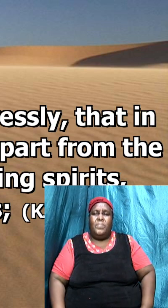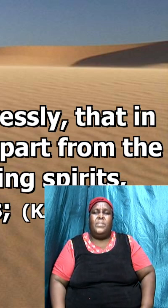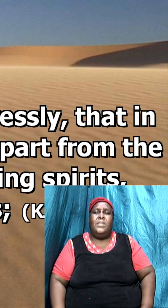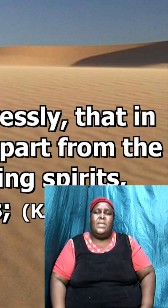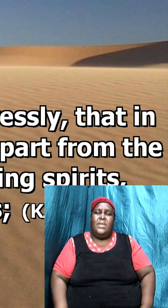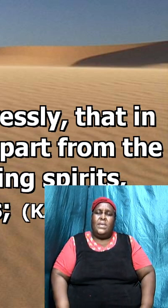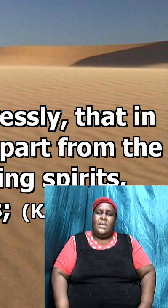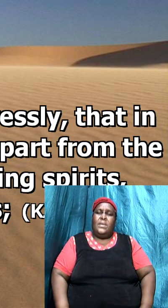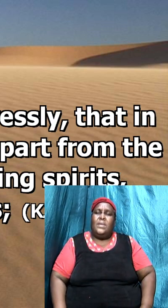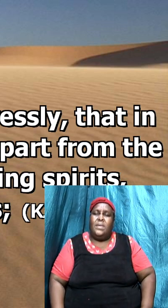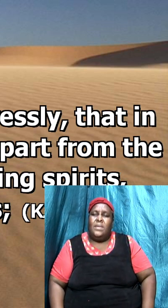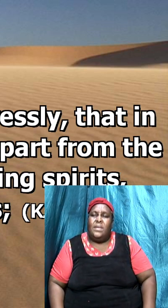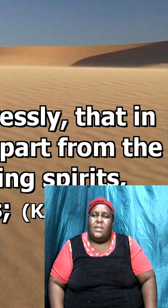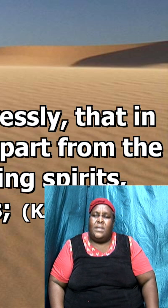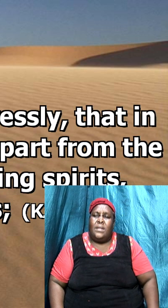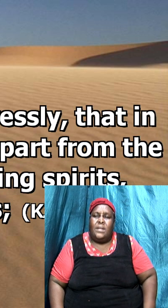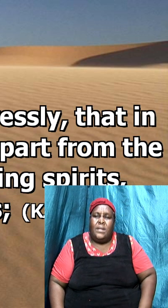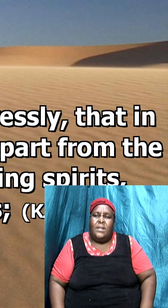Because